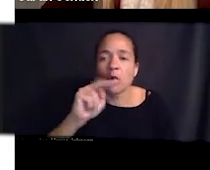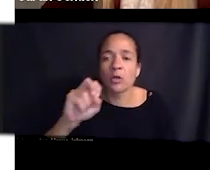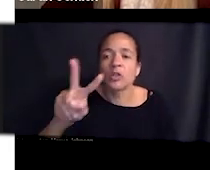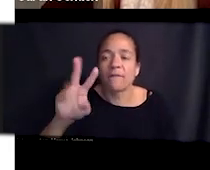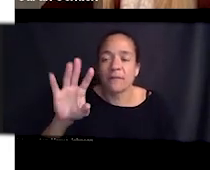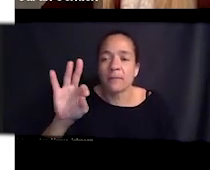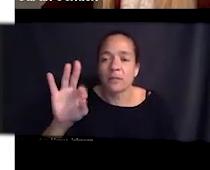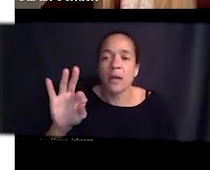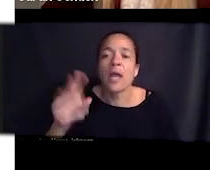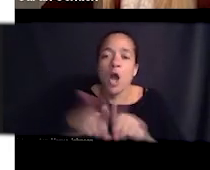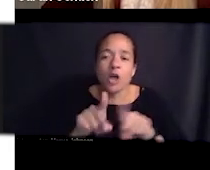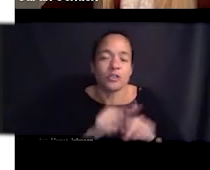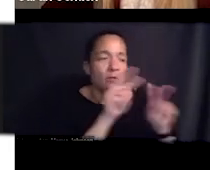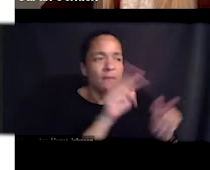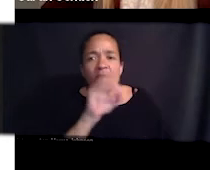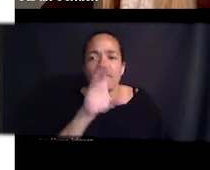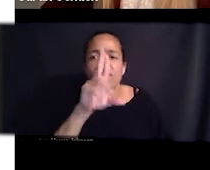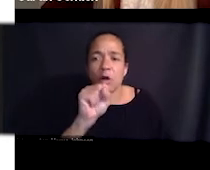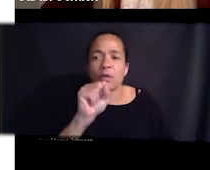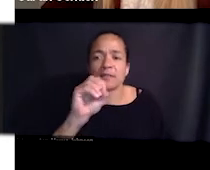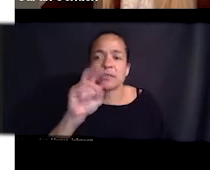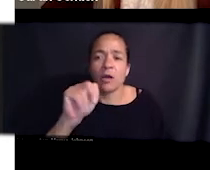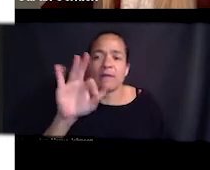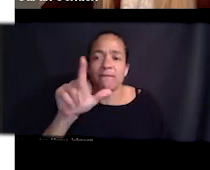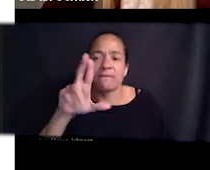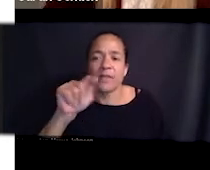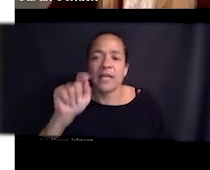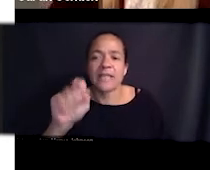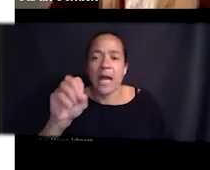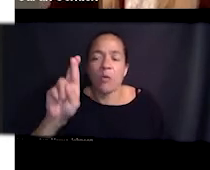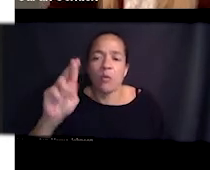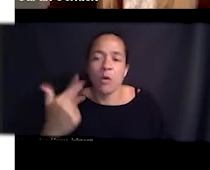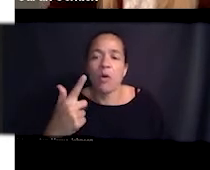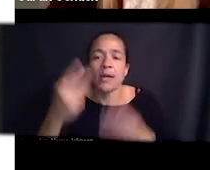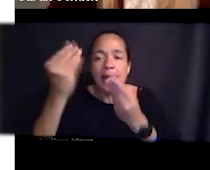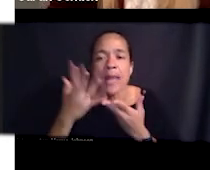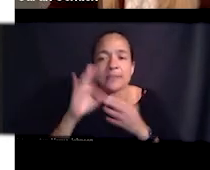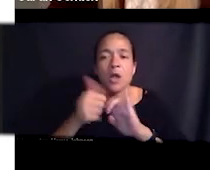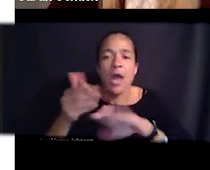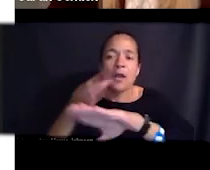to focusonflint.org and tell us how to improve Flint's neighborhoods. Thanks so much. Bye-bye.